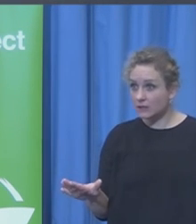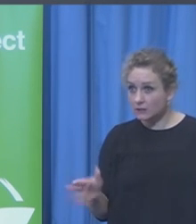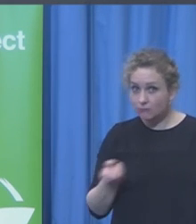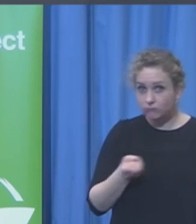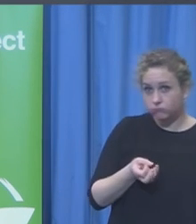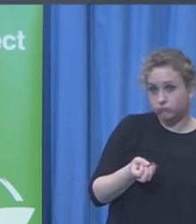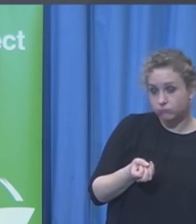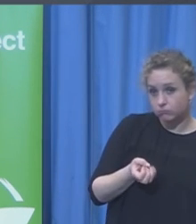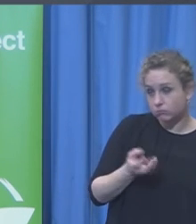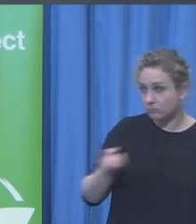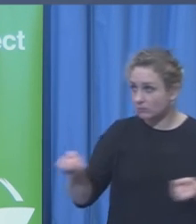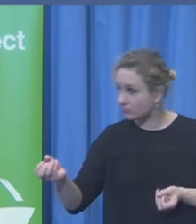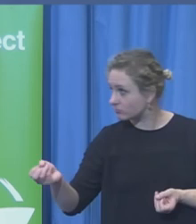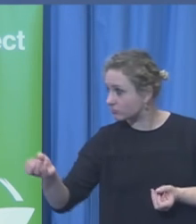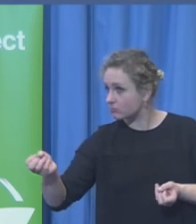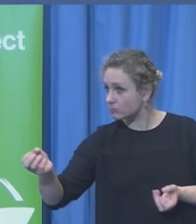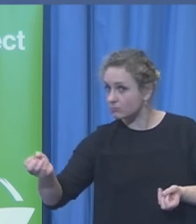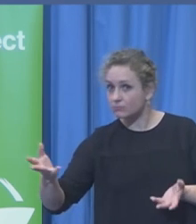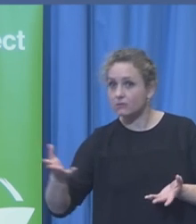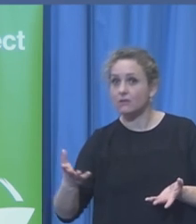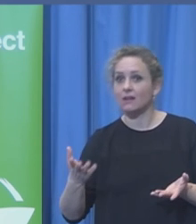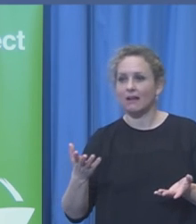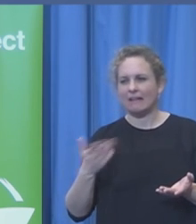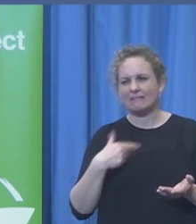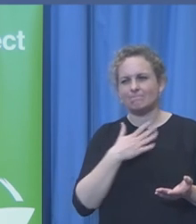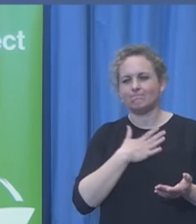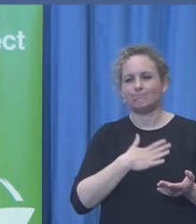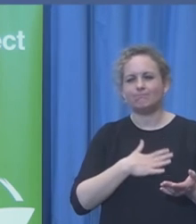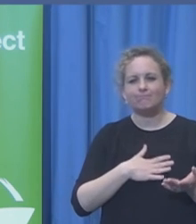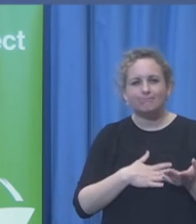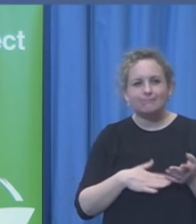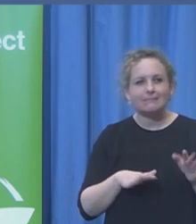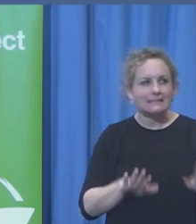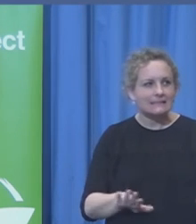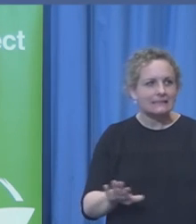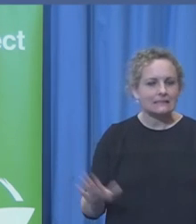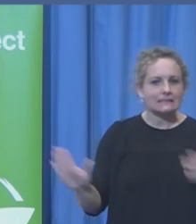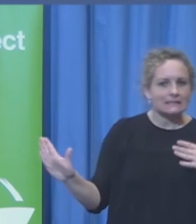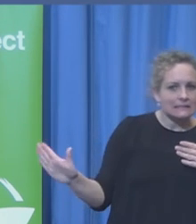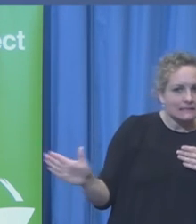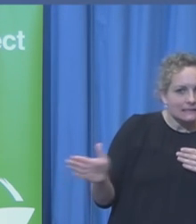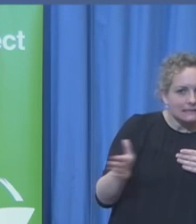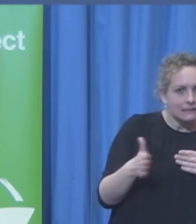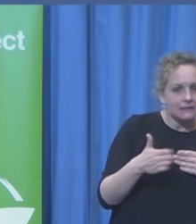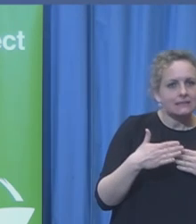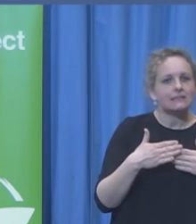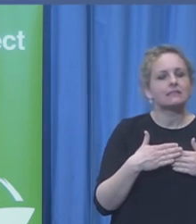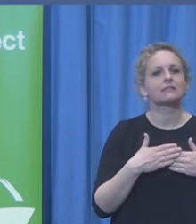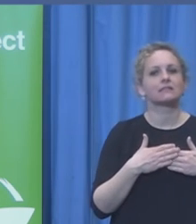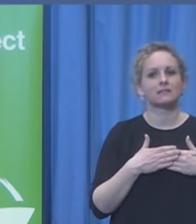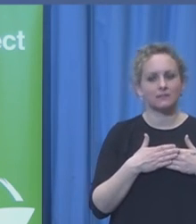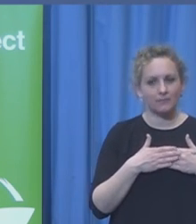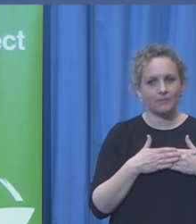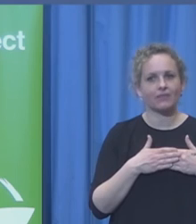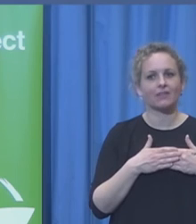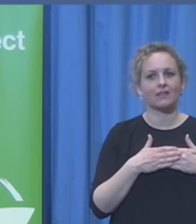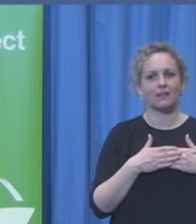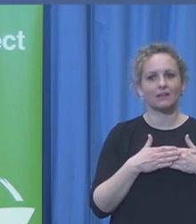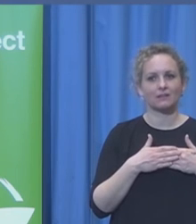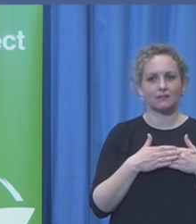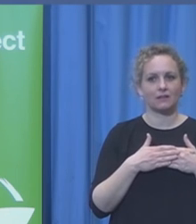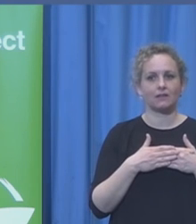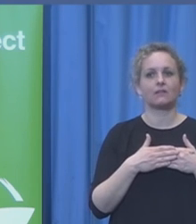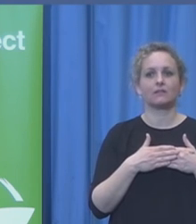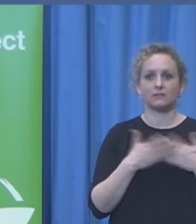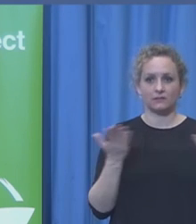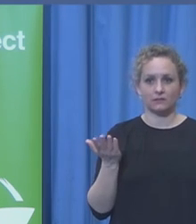before closing the session and hand over to the keynote speak, the keynote speech afterwards, I would just